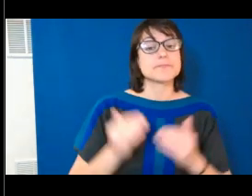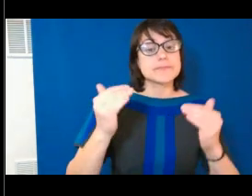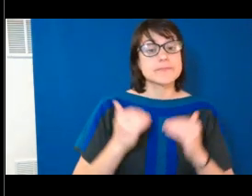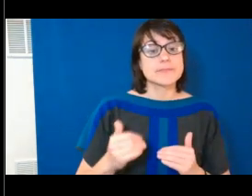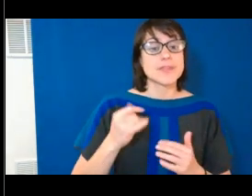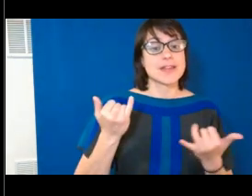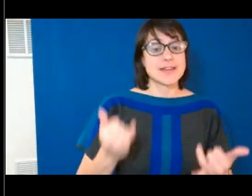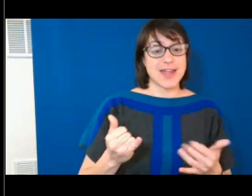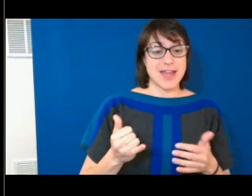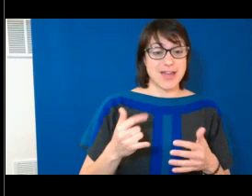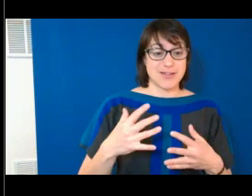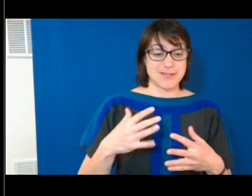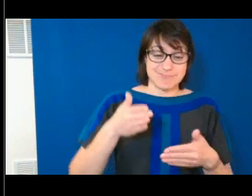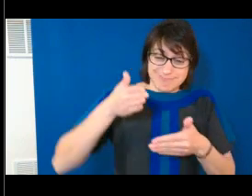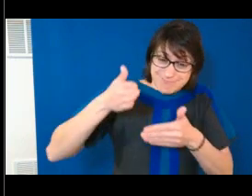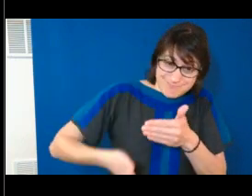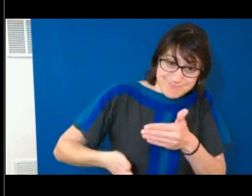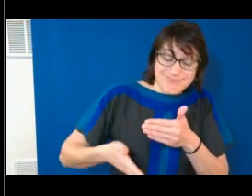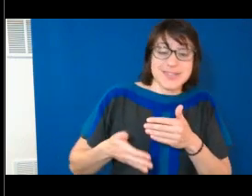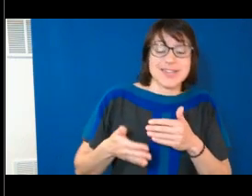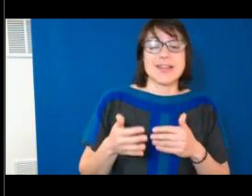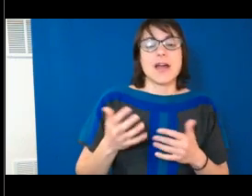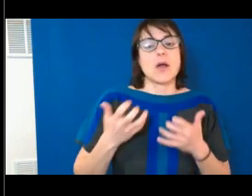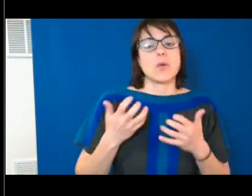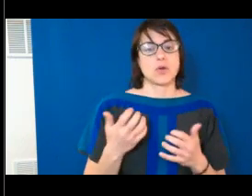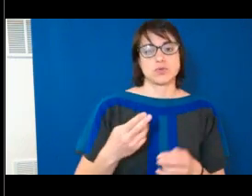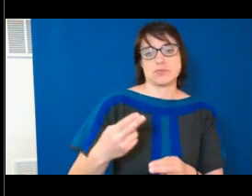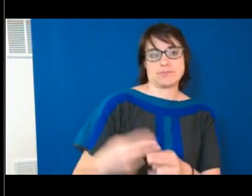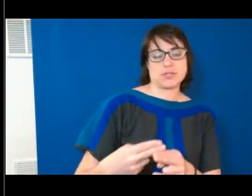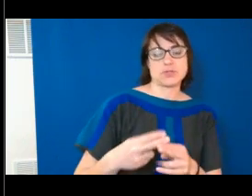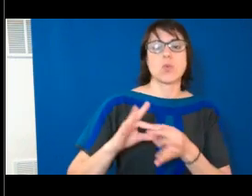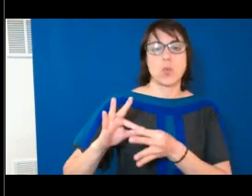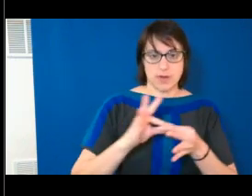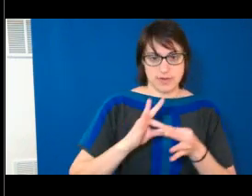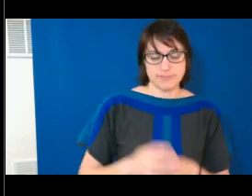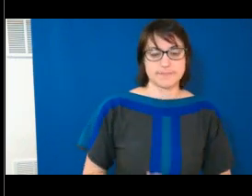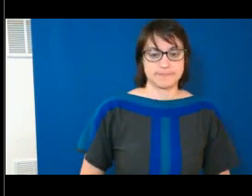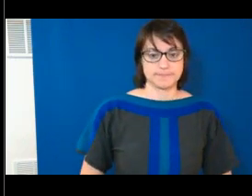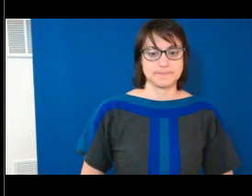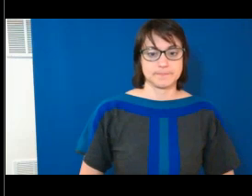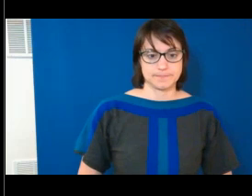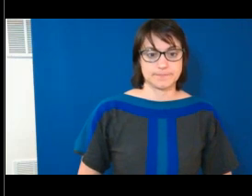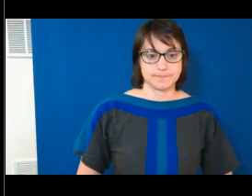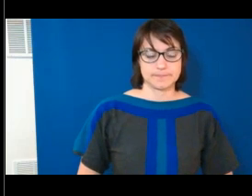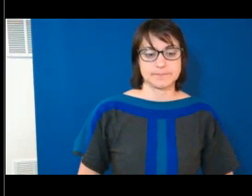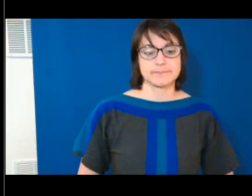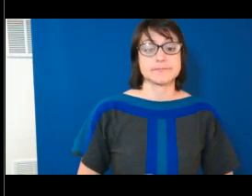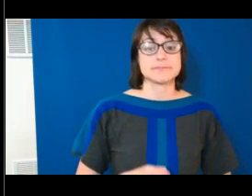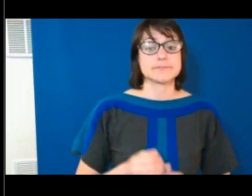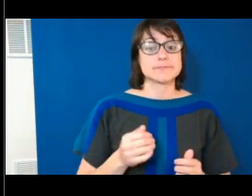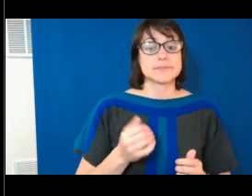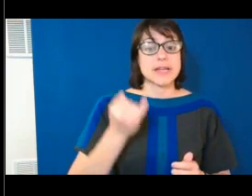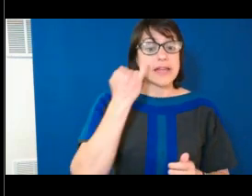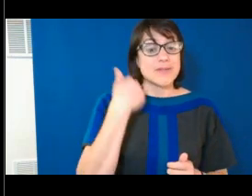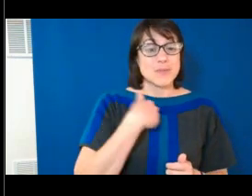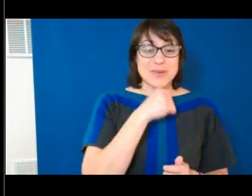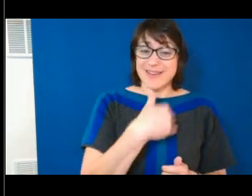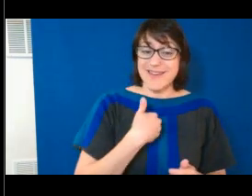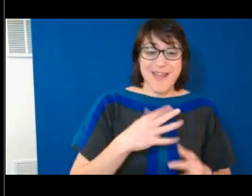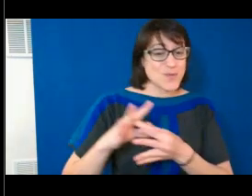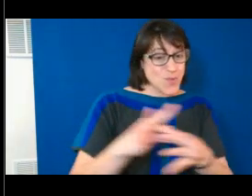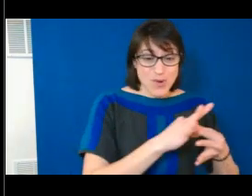I just want to talk a little bit about coordination. Our efforts would not be successful without coordination across all